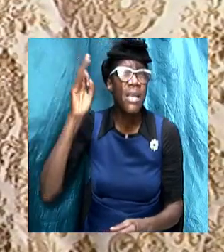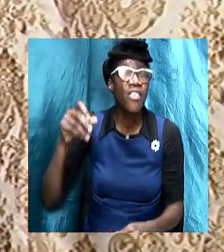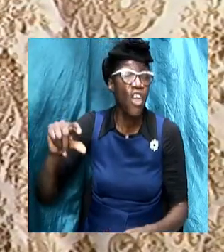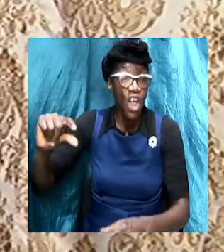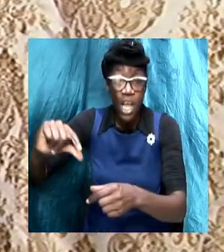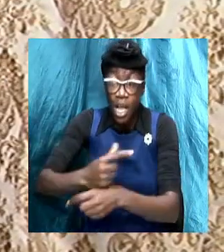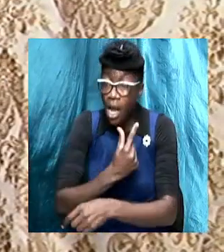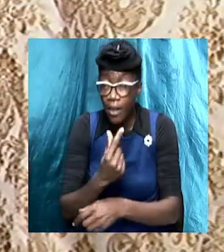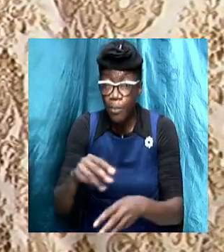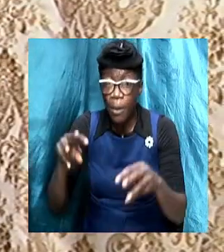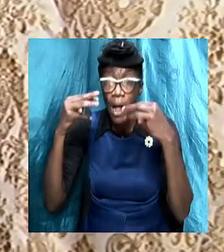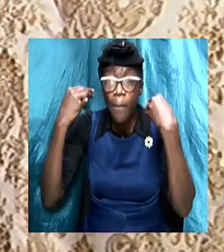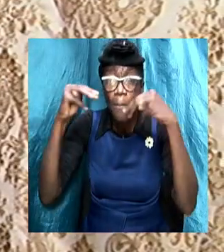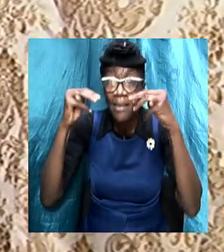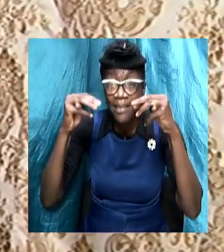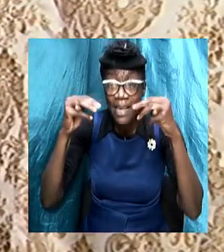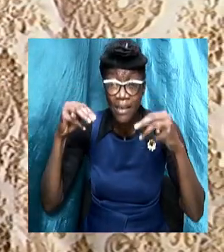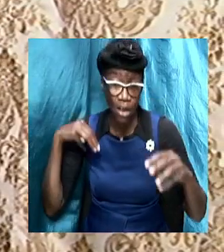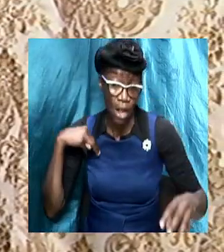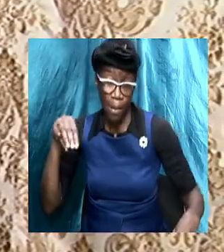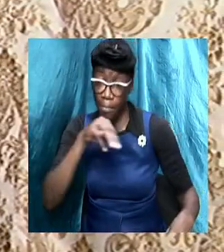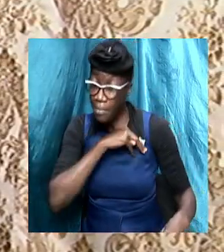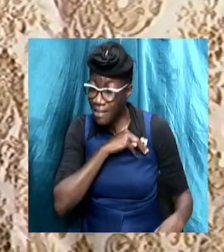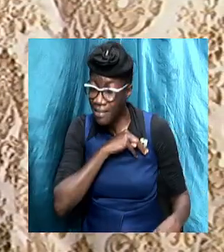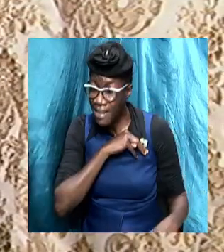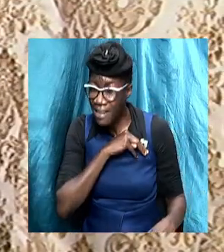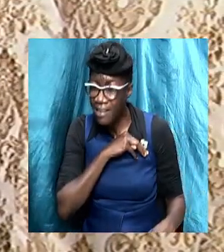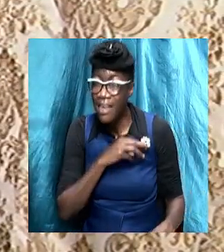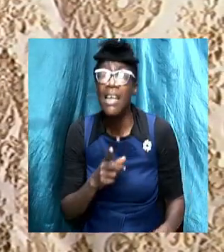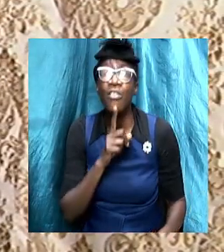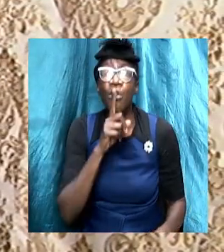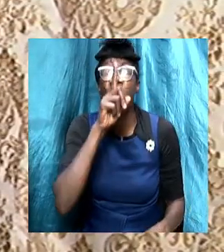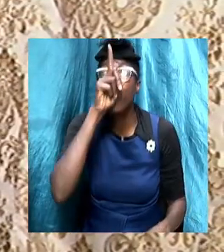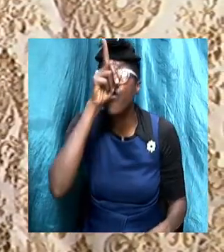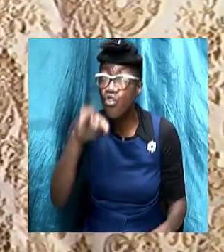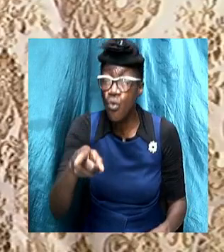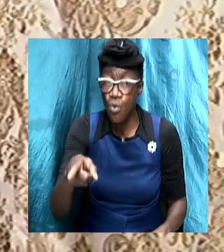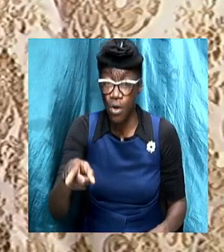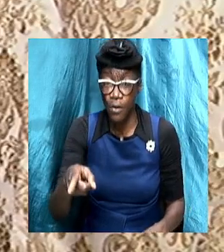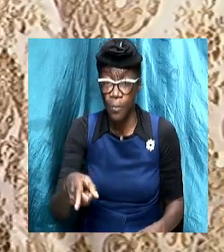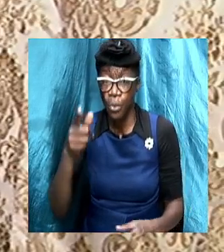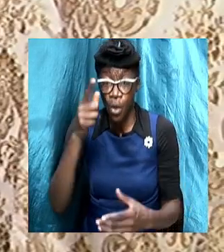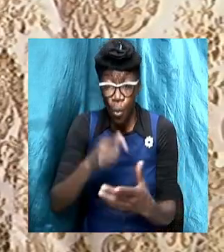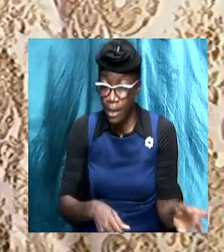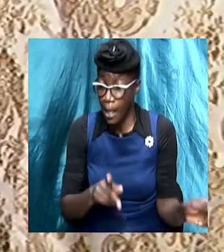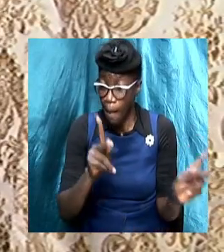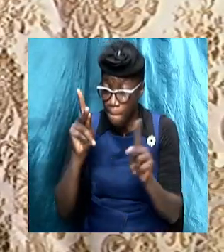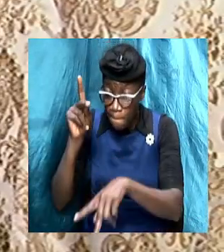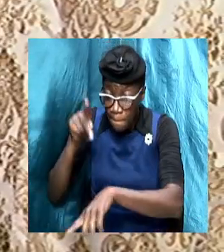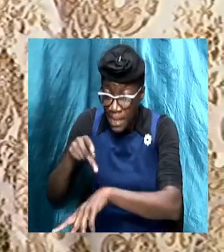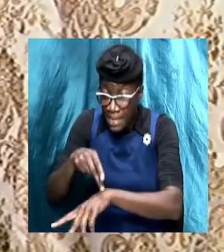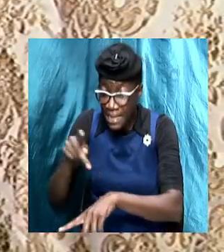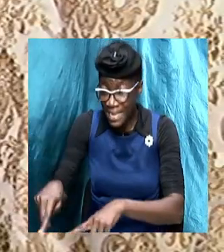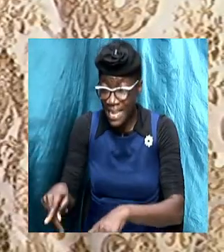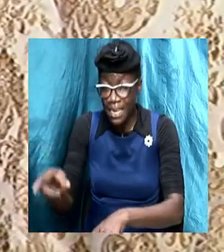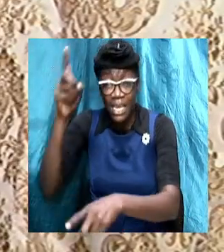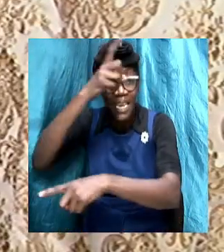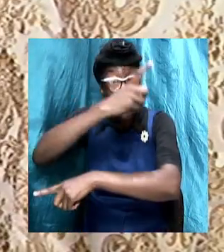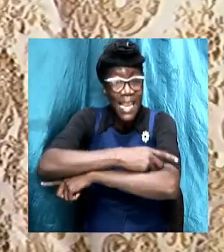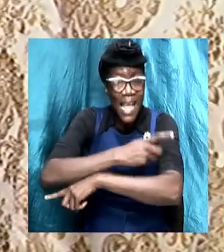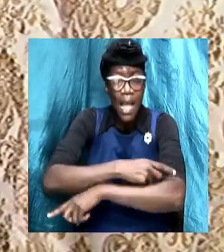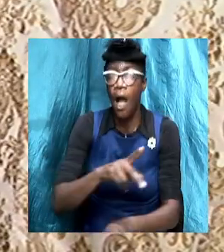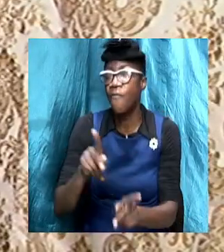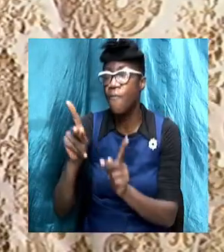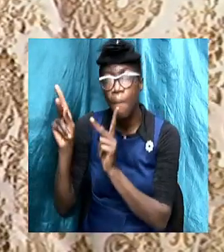fancy but does not move the heart. Our aim is to ensure, like Peter on the day of Pentecost, that when we preach this gospel message,